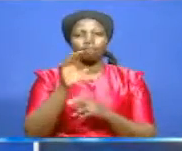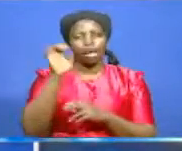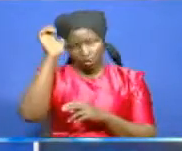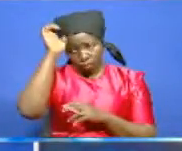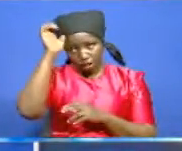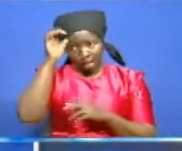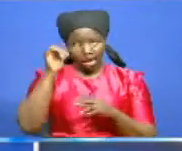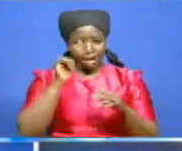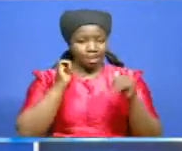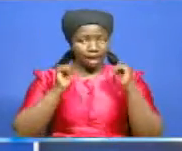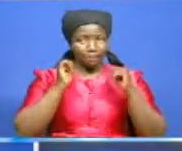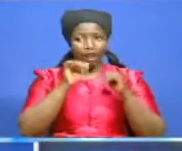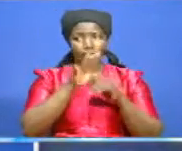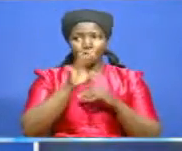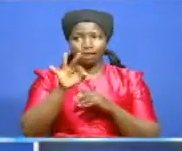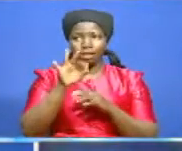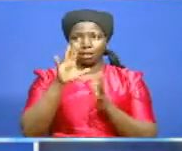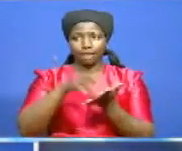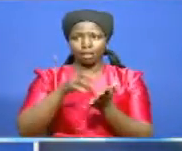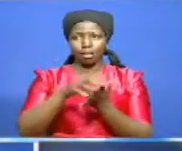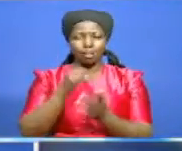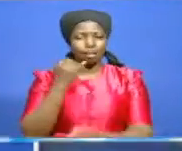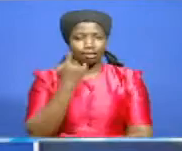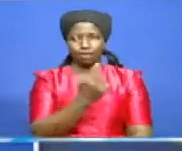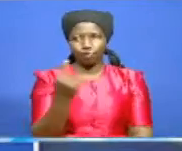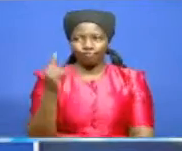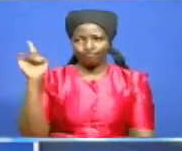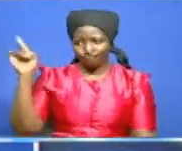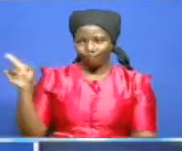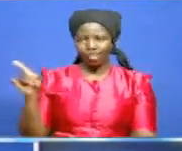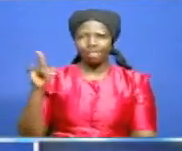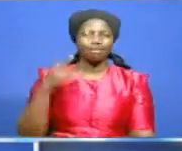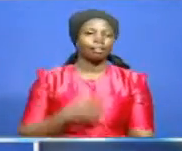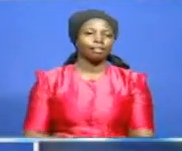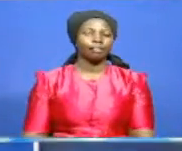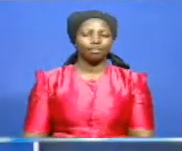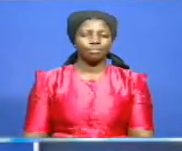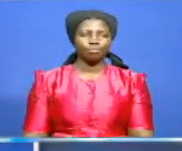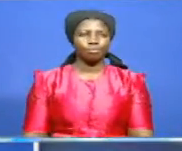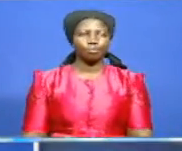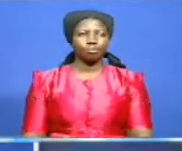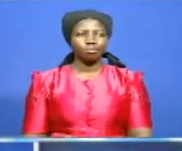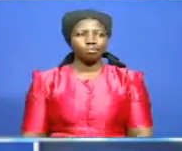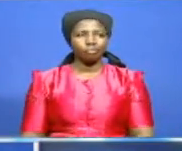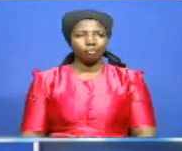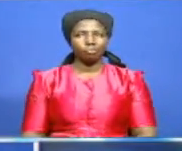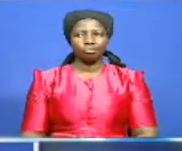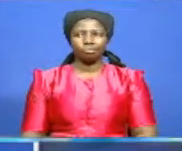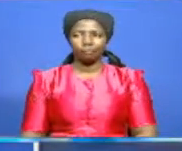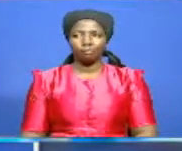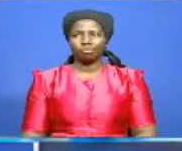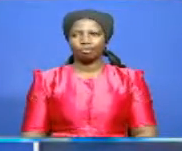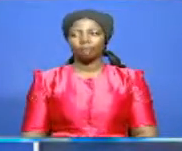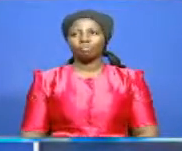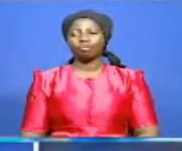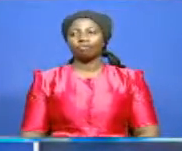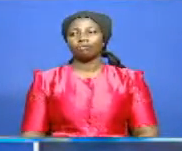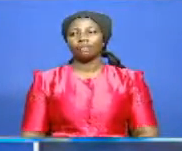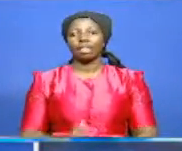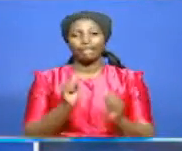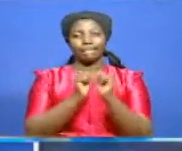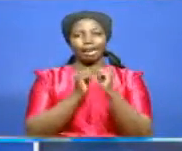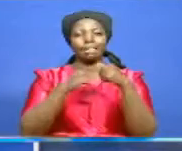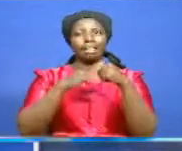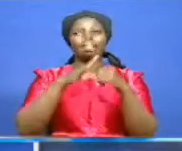Gishu and Nyamira 43 cases each, Siaya 41, Kitui 40, and Kisumu, 36 cases. 19 deaths have